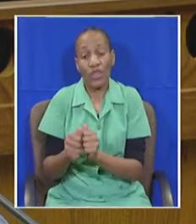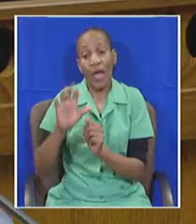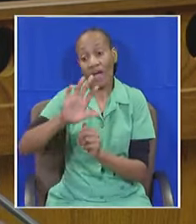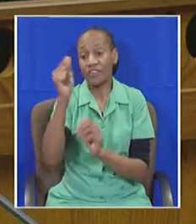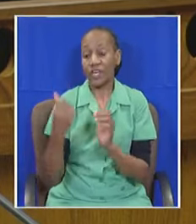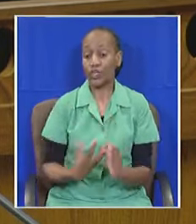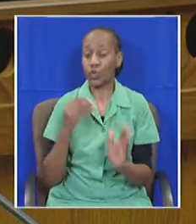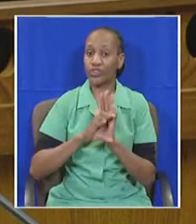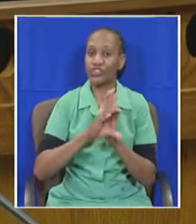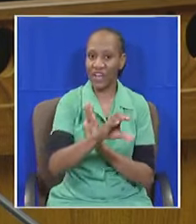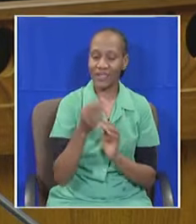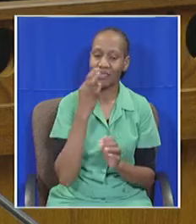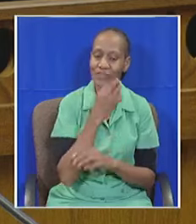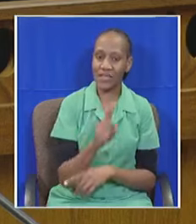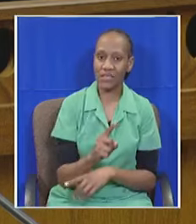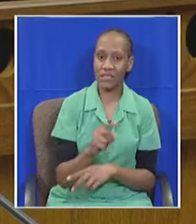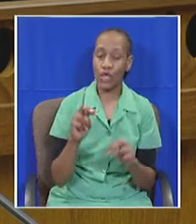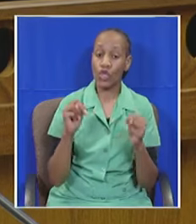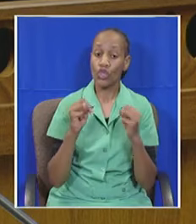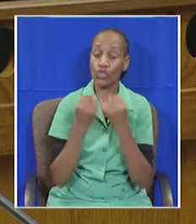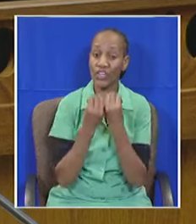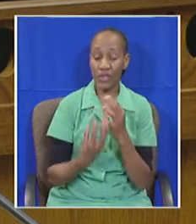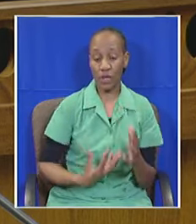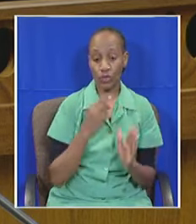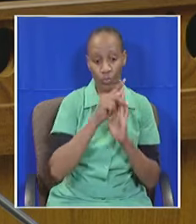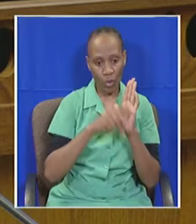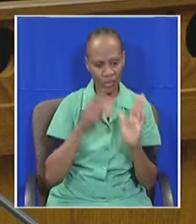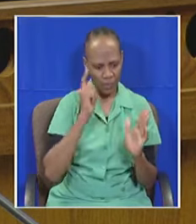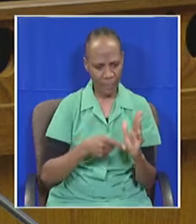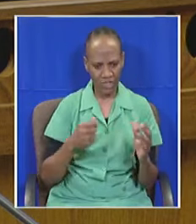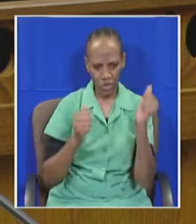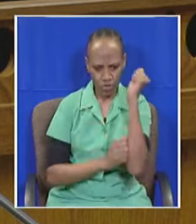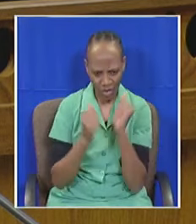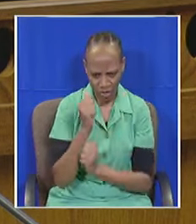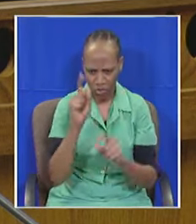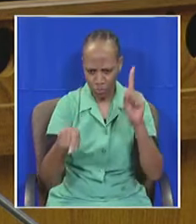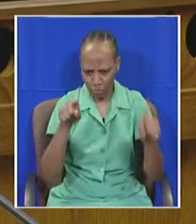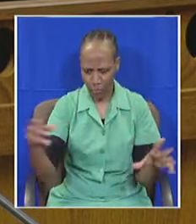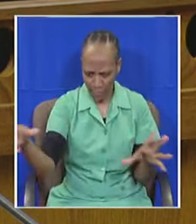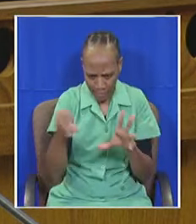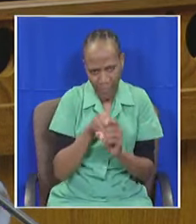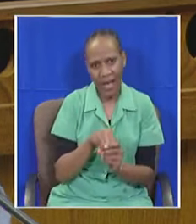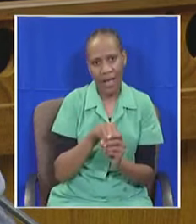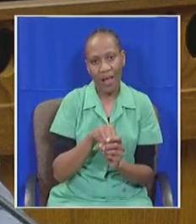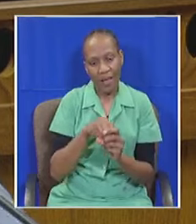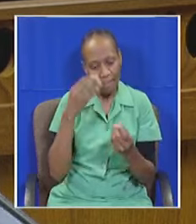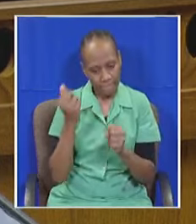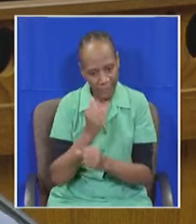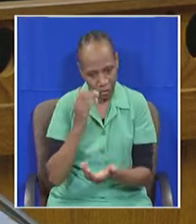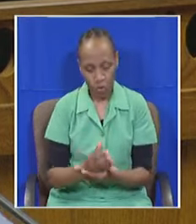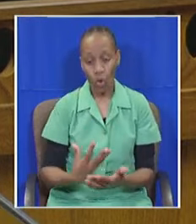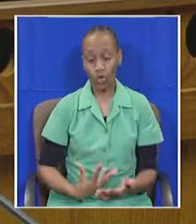which suggests that a national youth policy must be cross-sectoral in its nature and must enable youth development to